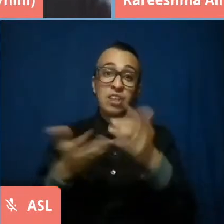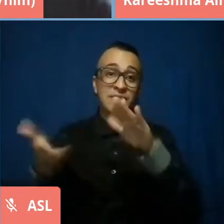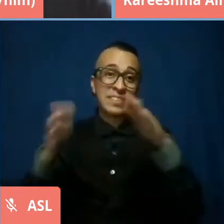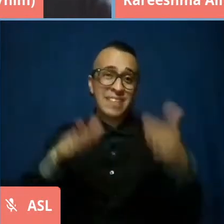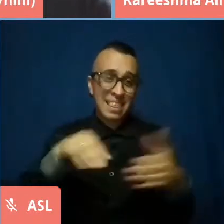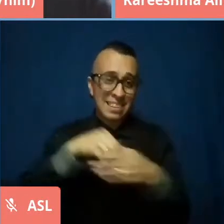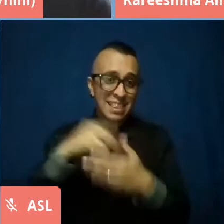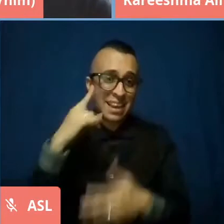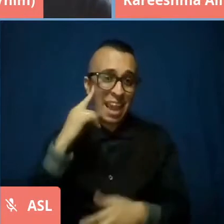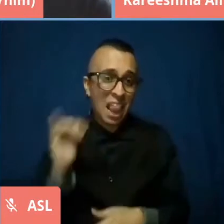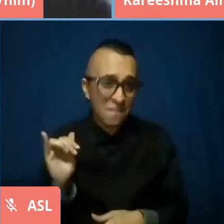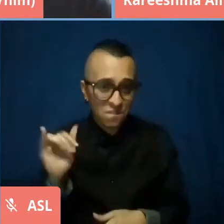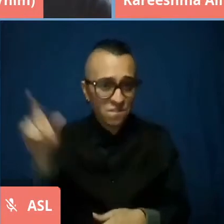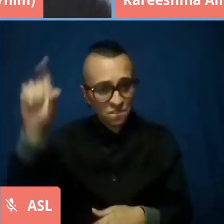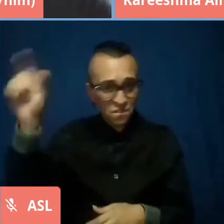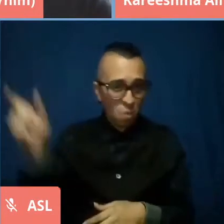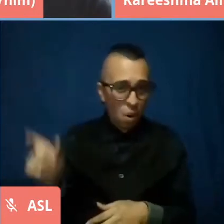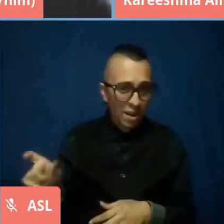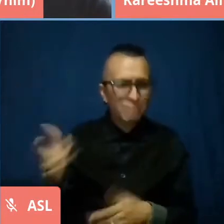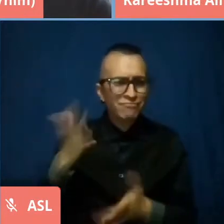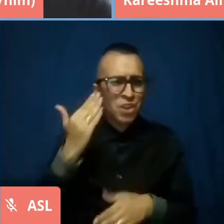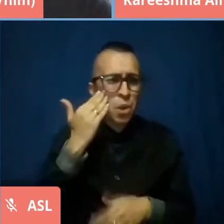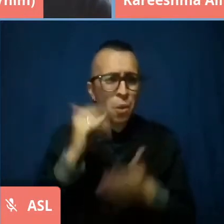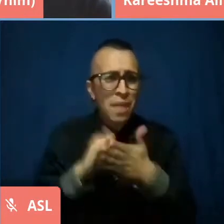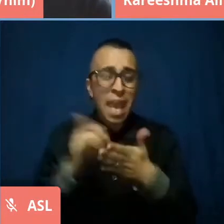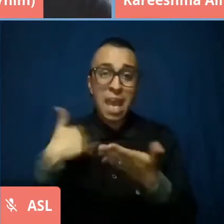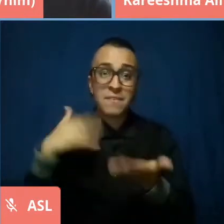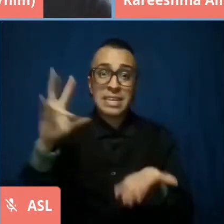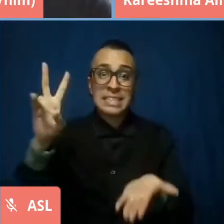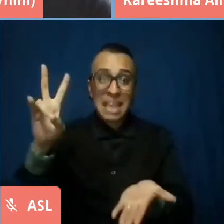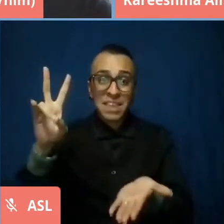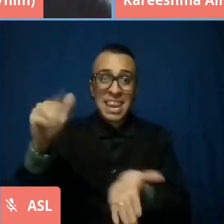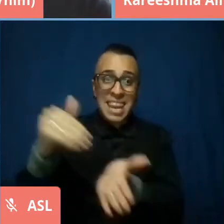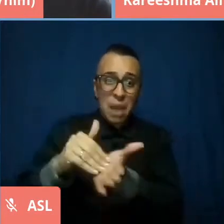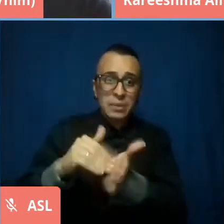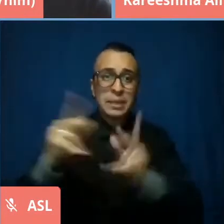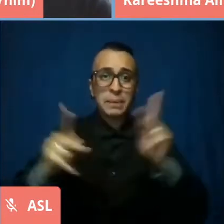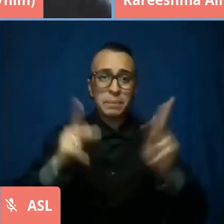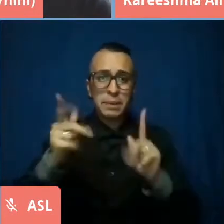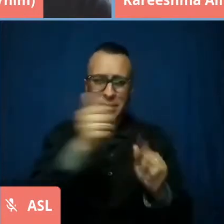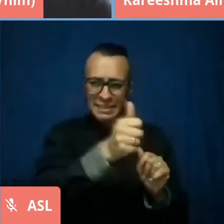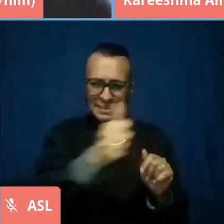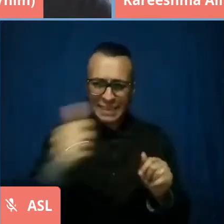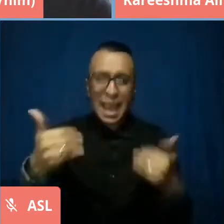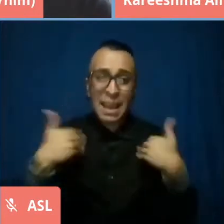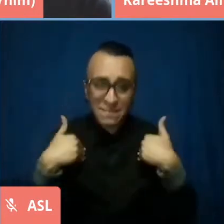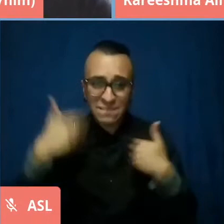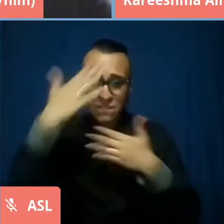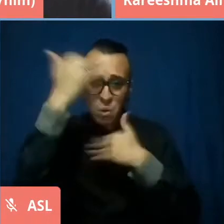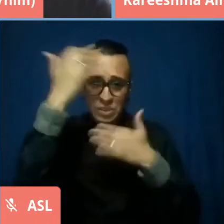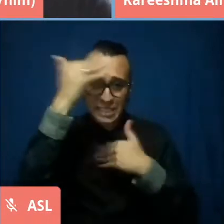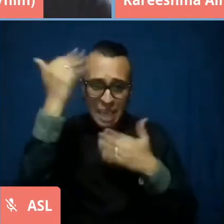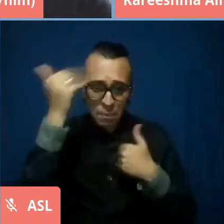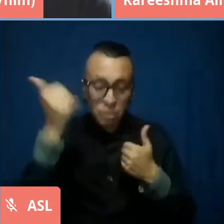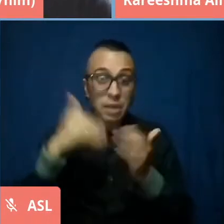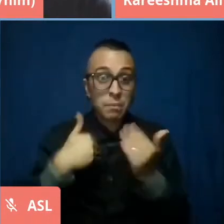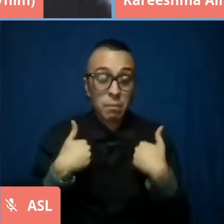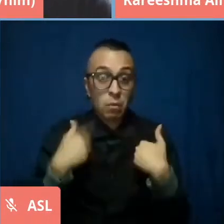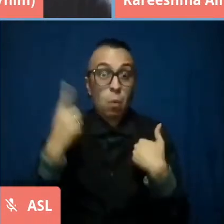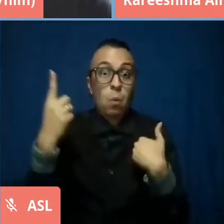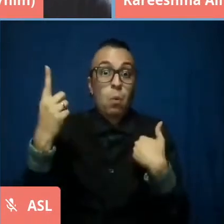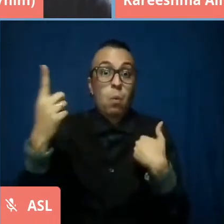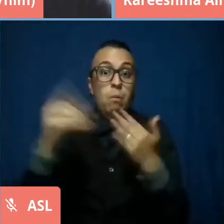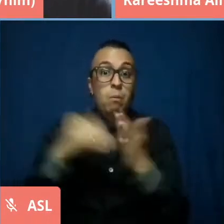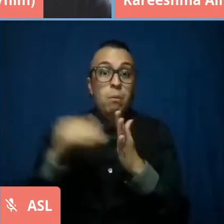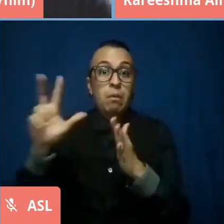And we know there are 700,000 people with Alzheimer's, and there are 1.6 million caregivers in